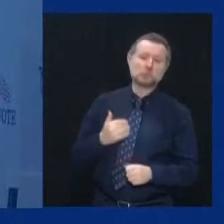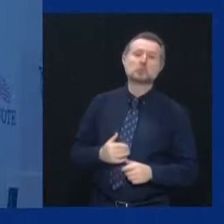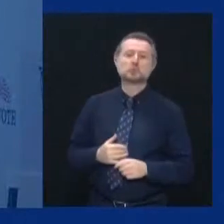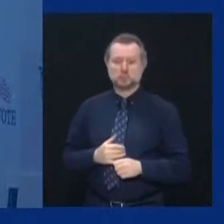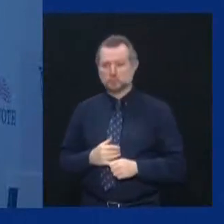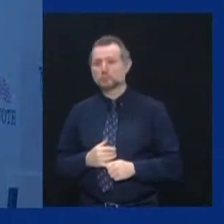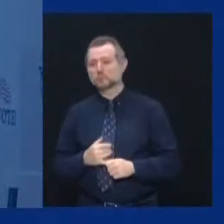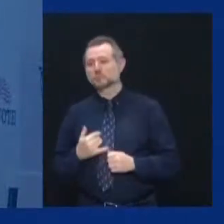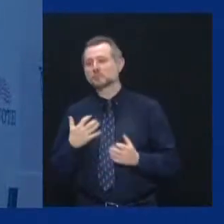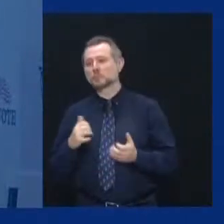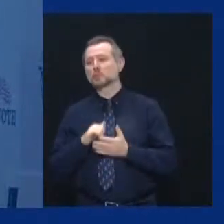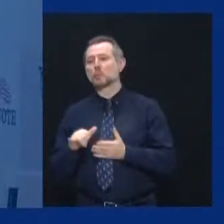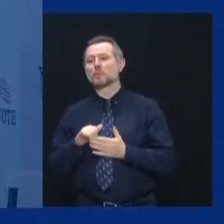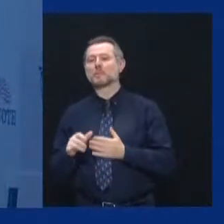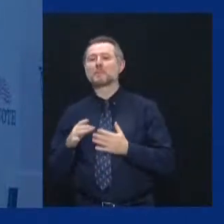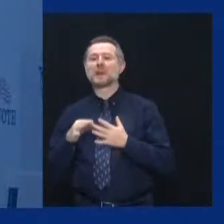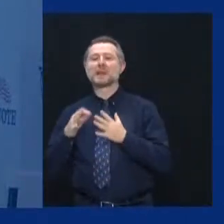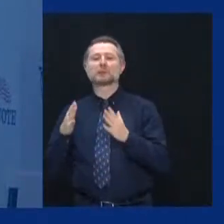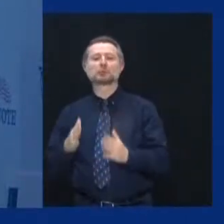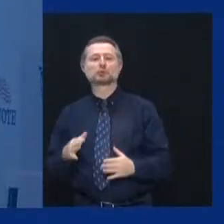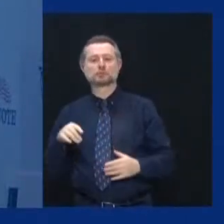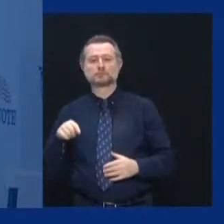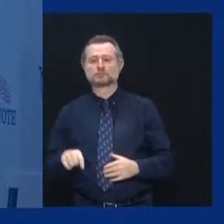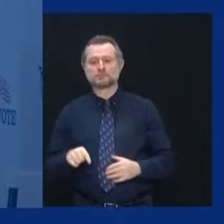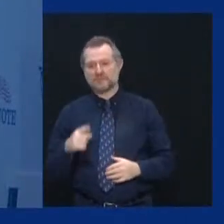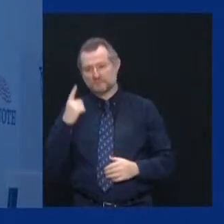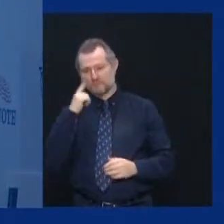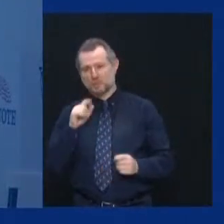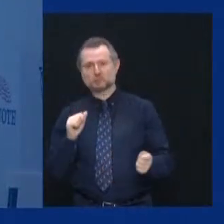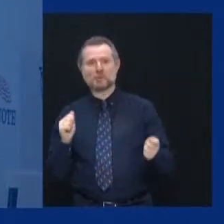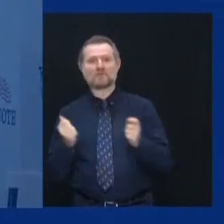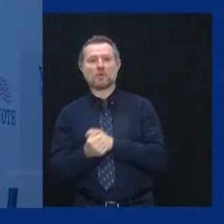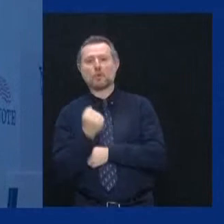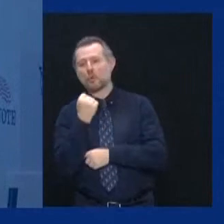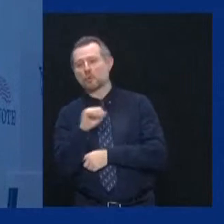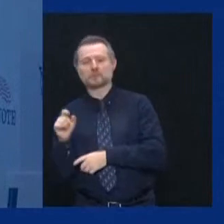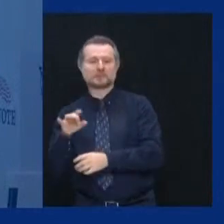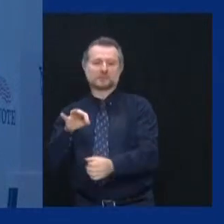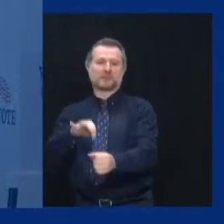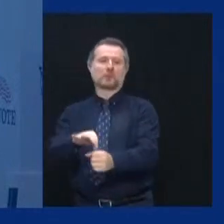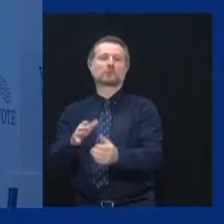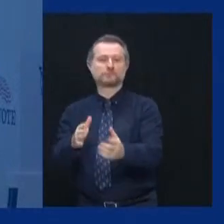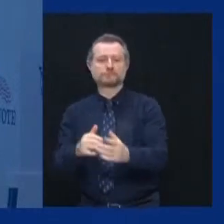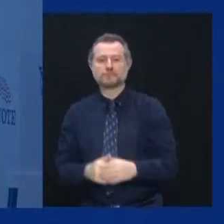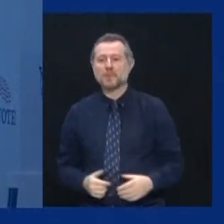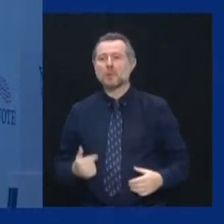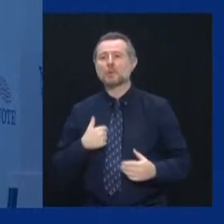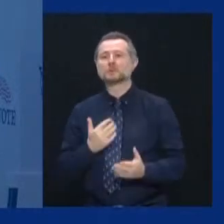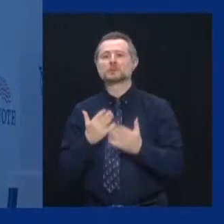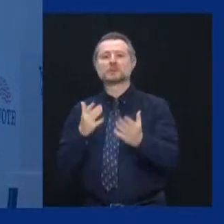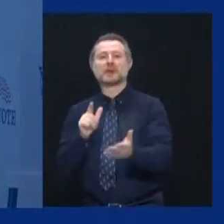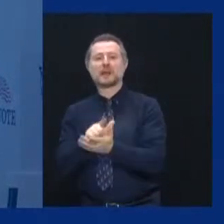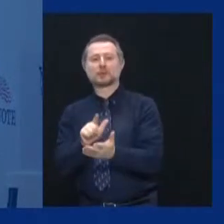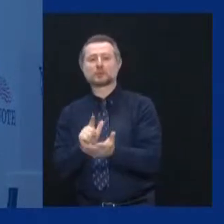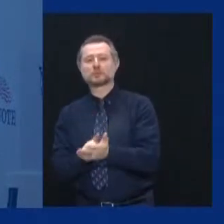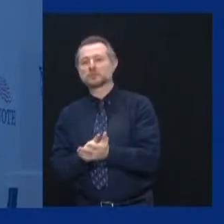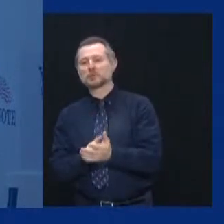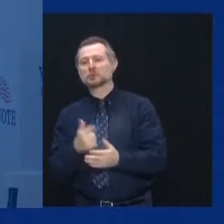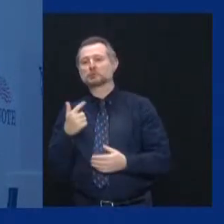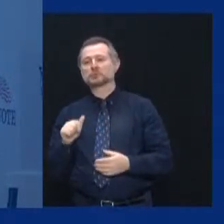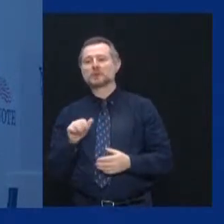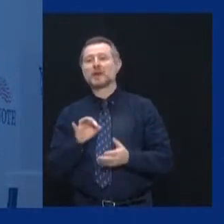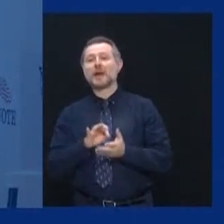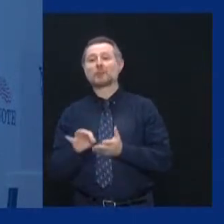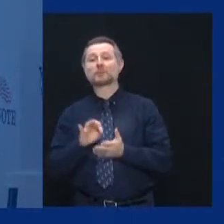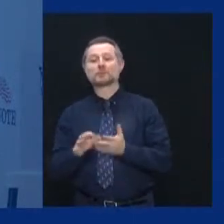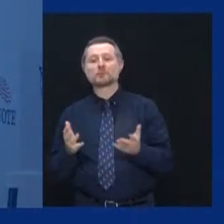New York to be a champion of democratic reforms. I'm going to propose legislation to speed up the counting by